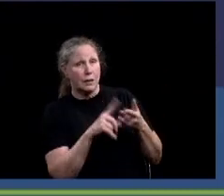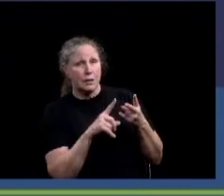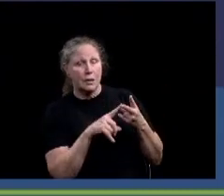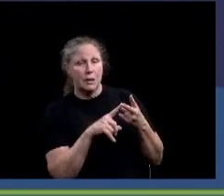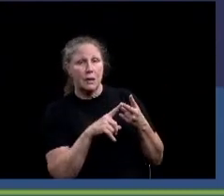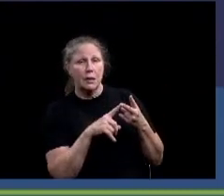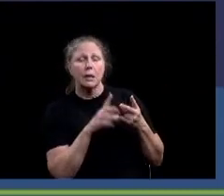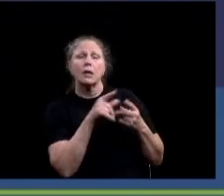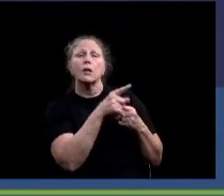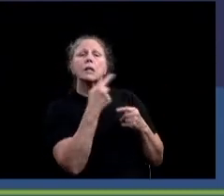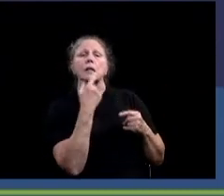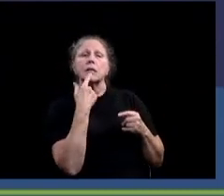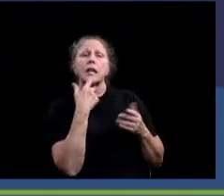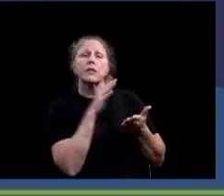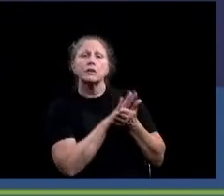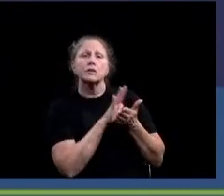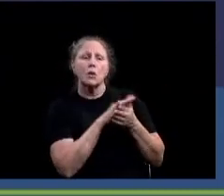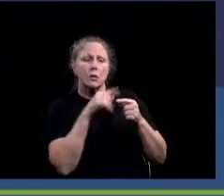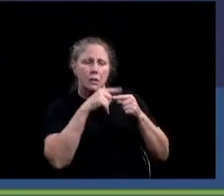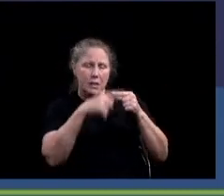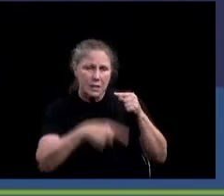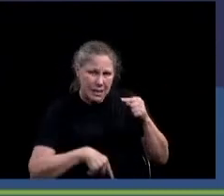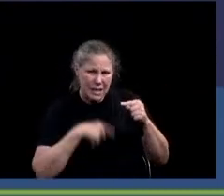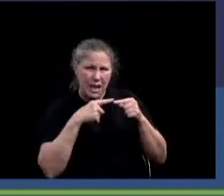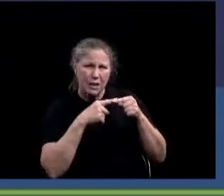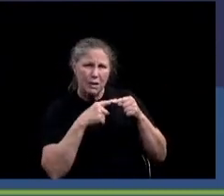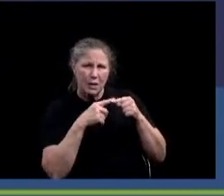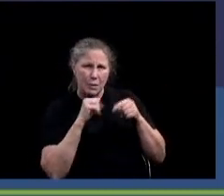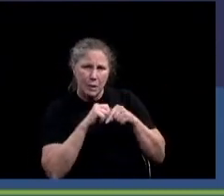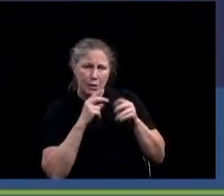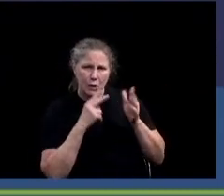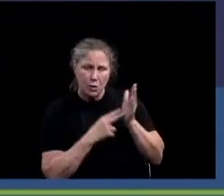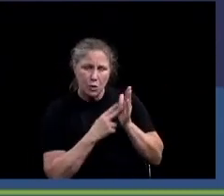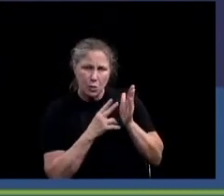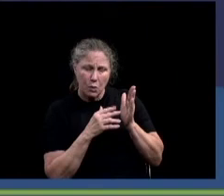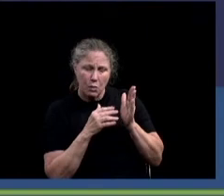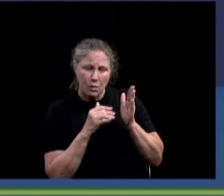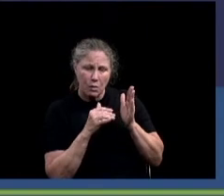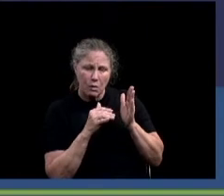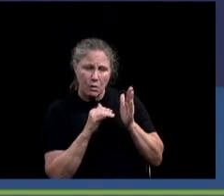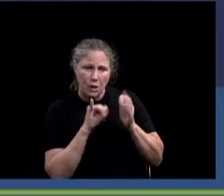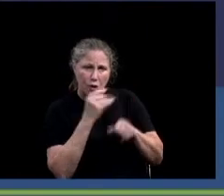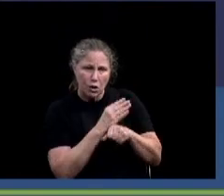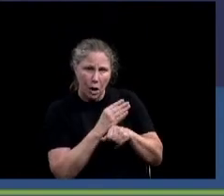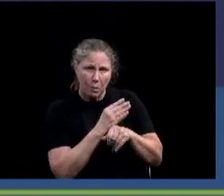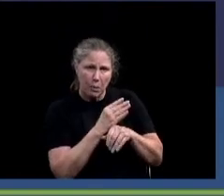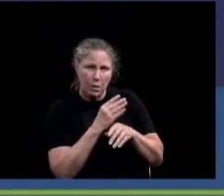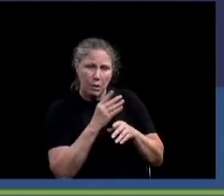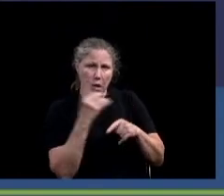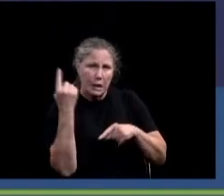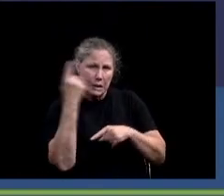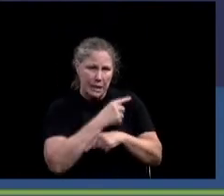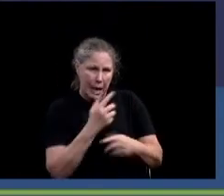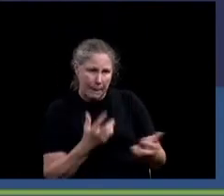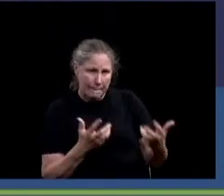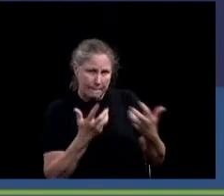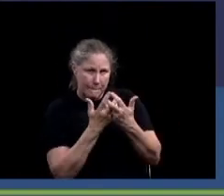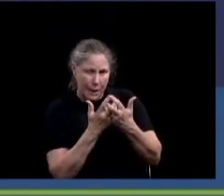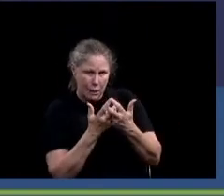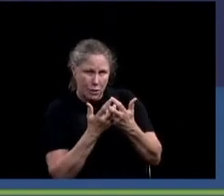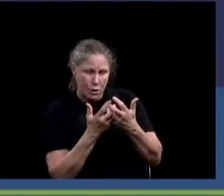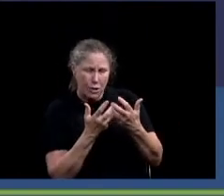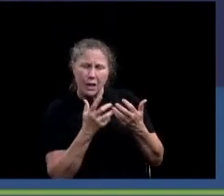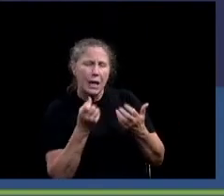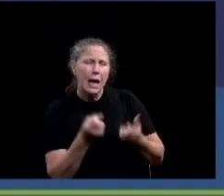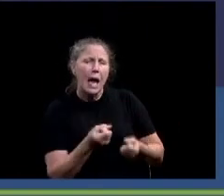making sure that the job fairs match up the academy cycles. How many cycles are there in a year, and are they